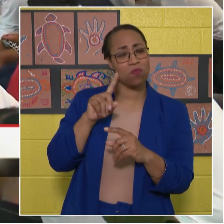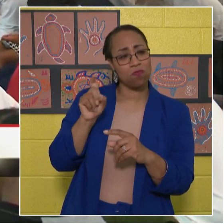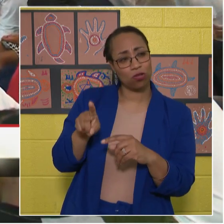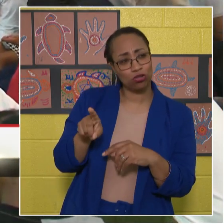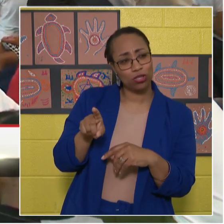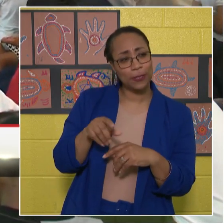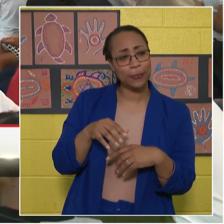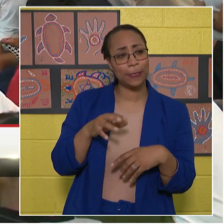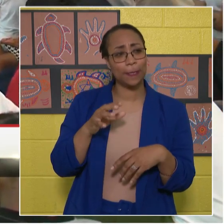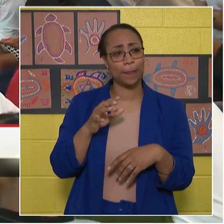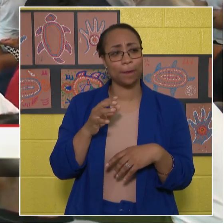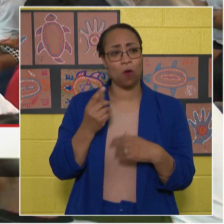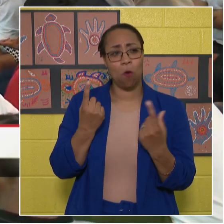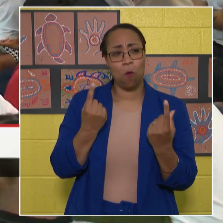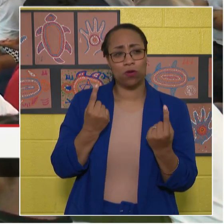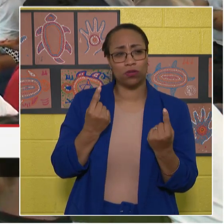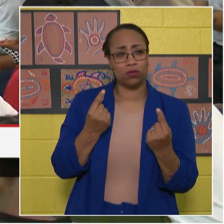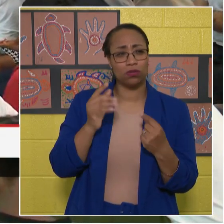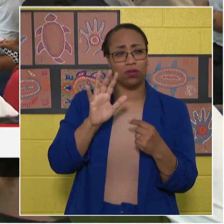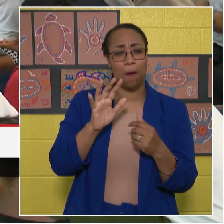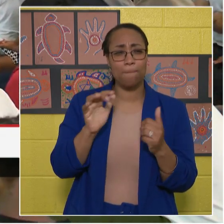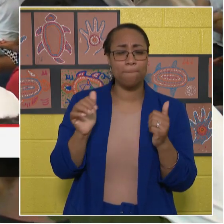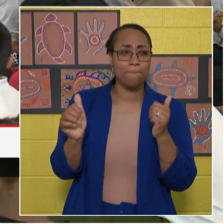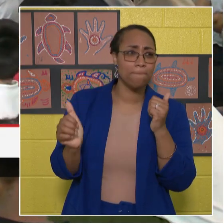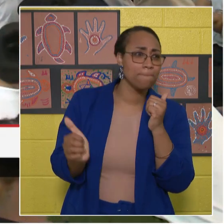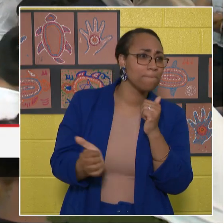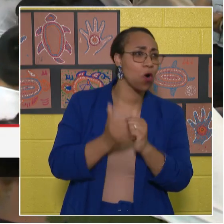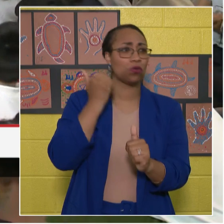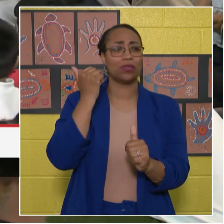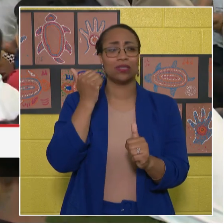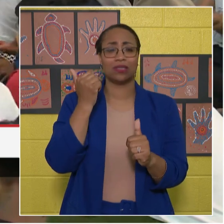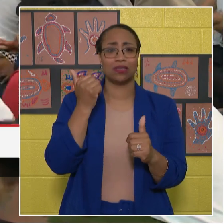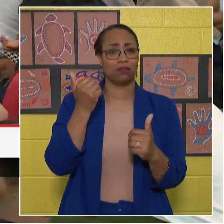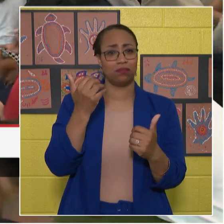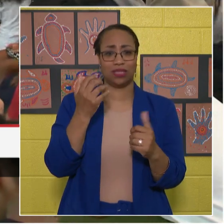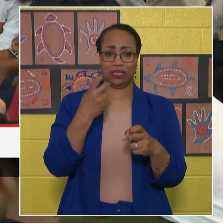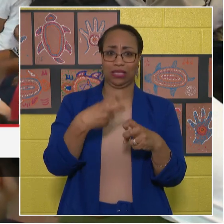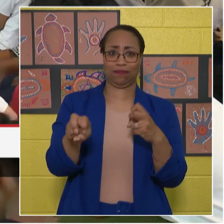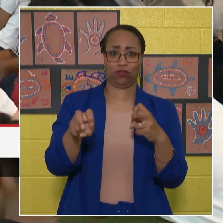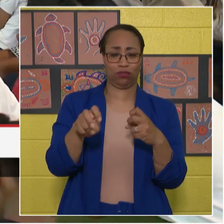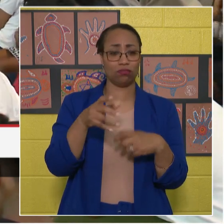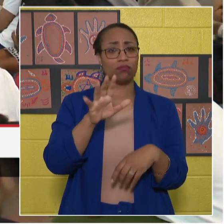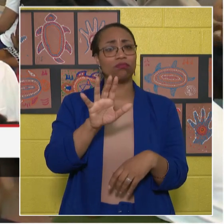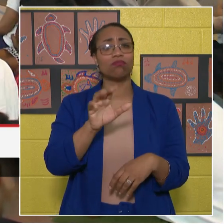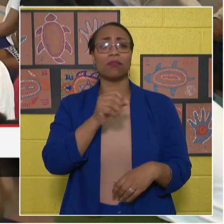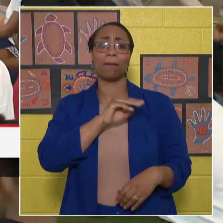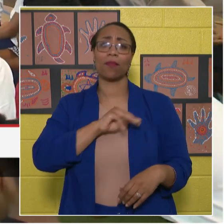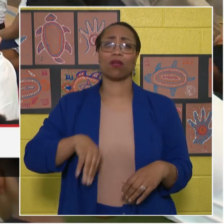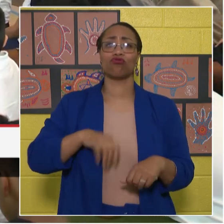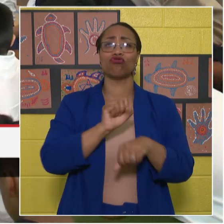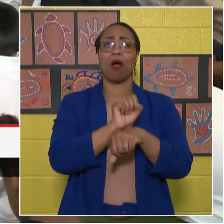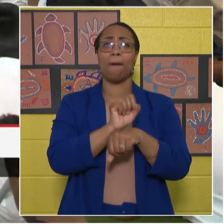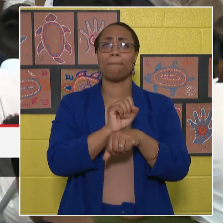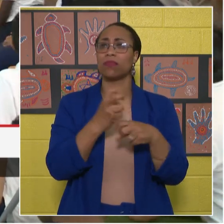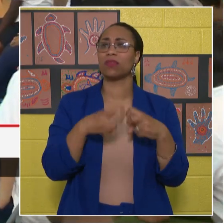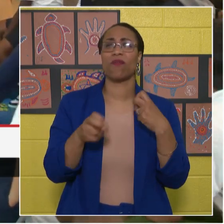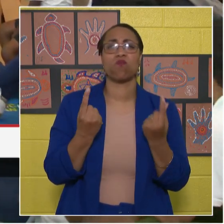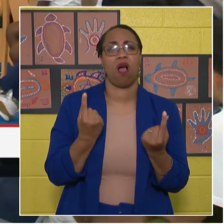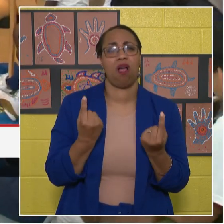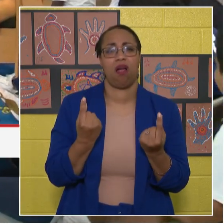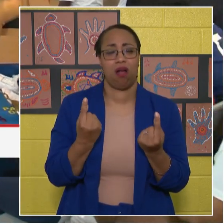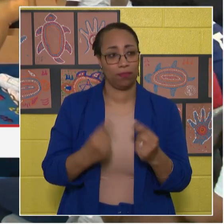is the most difficult part about being mayor? That's a good question.